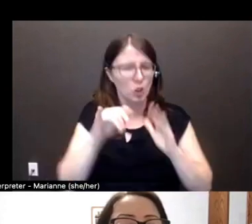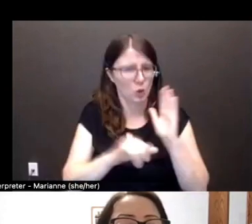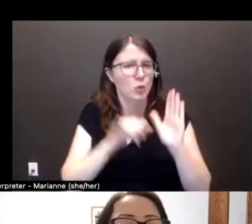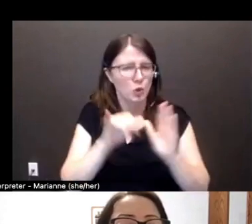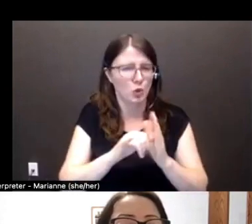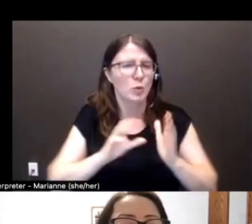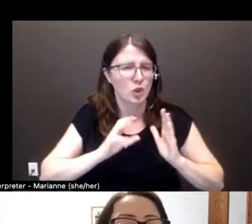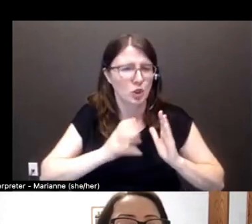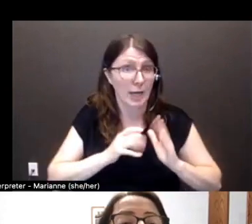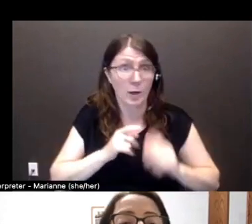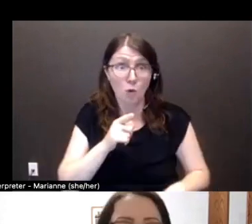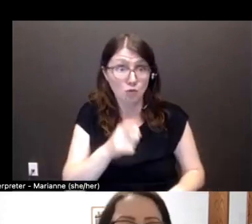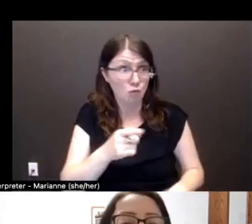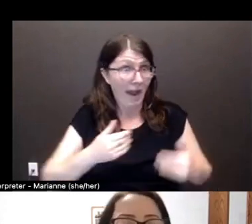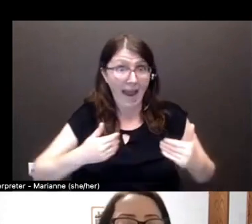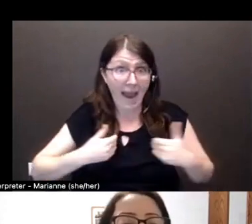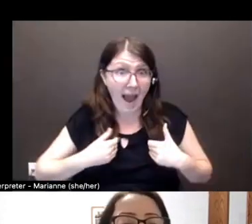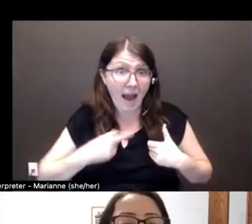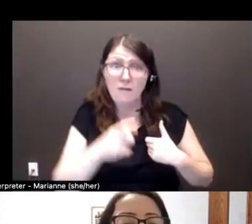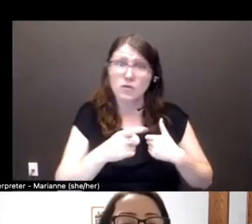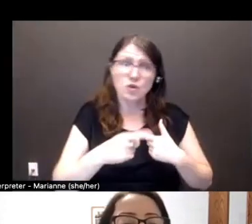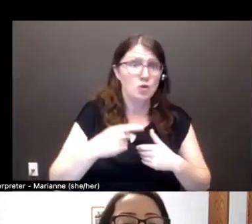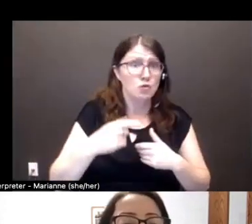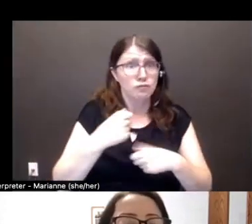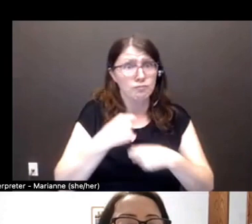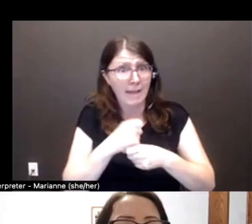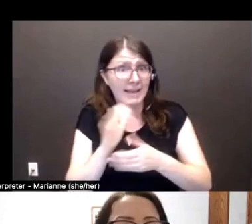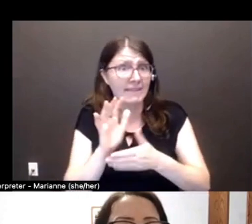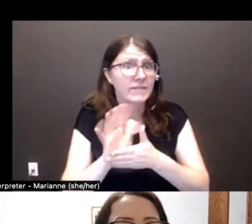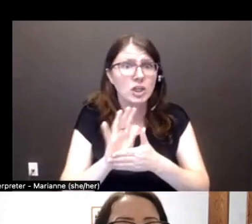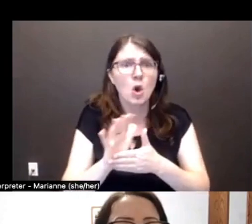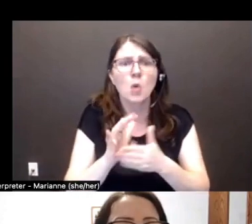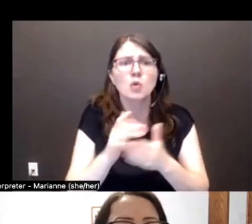YouTube or trying to develop videos?